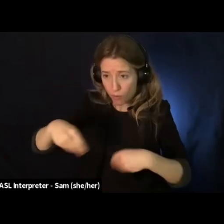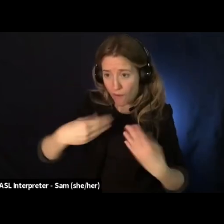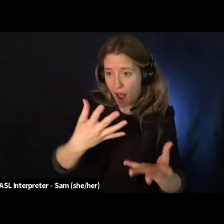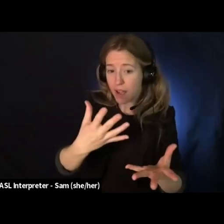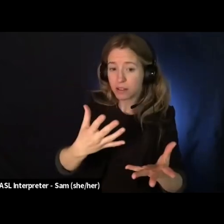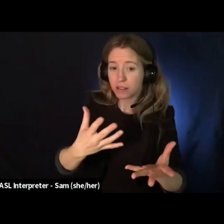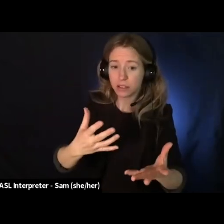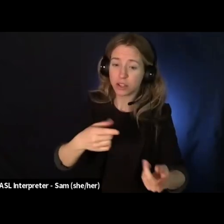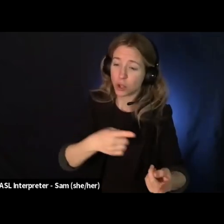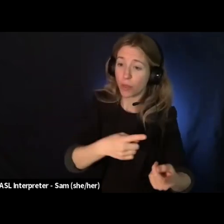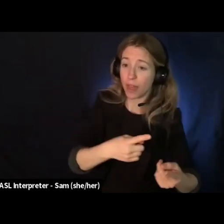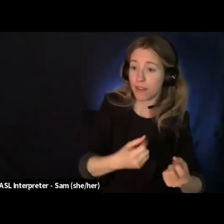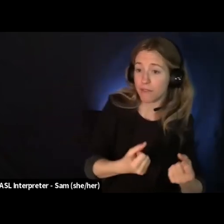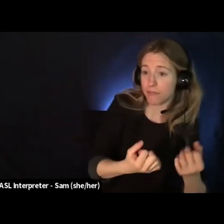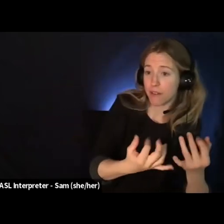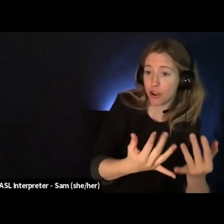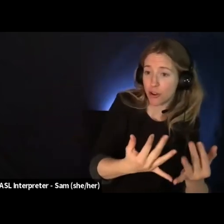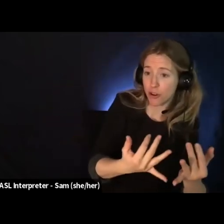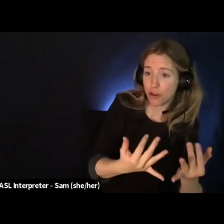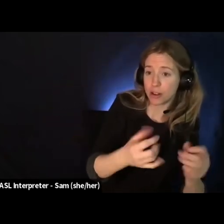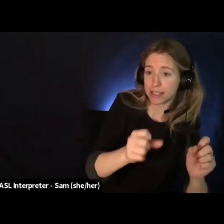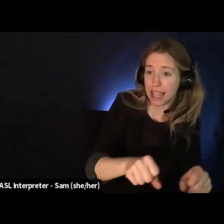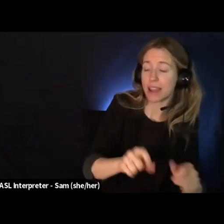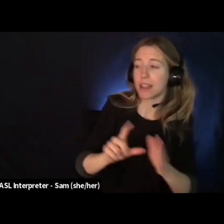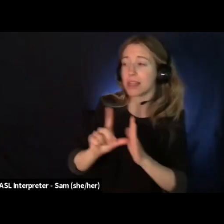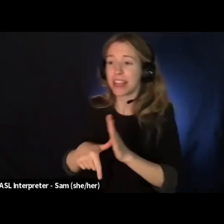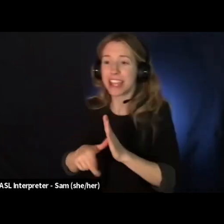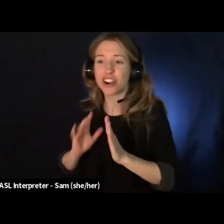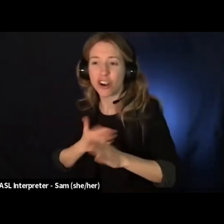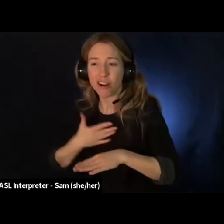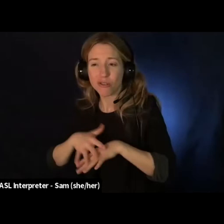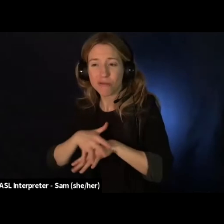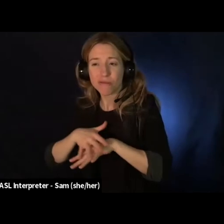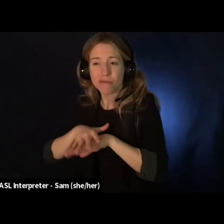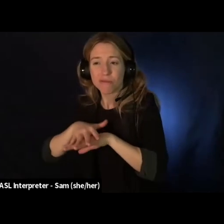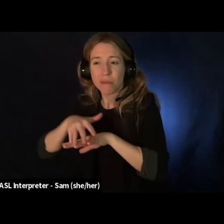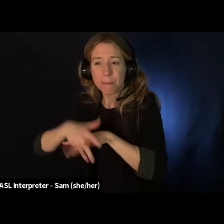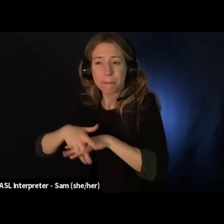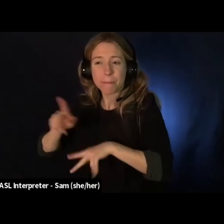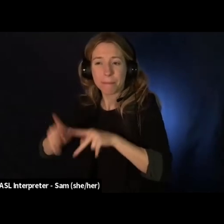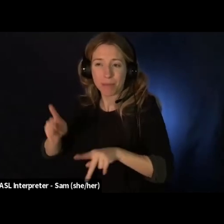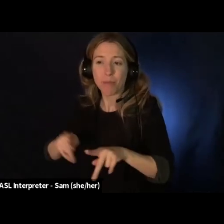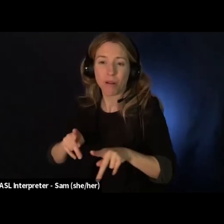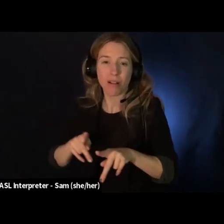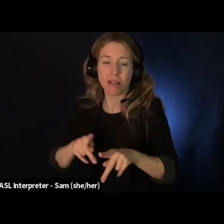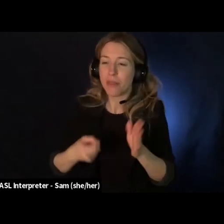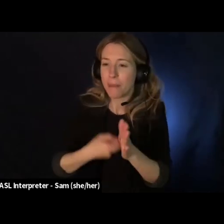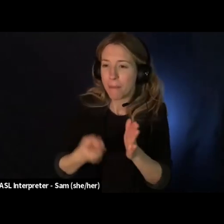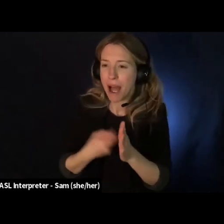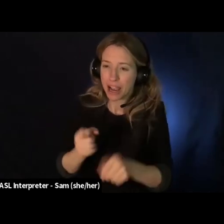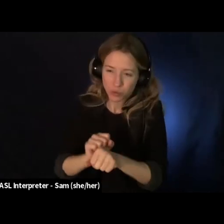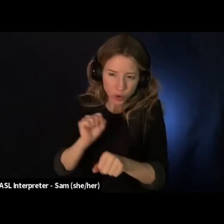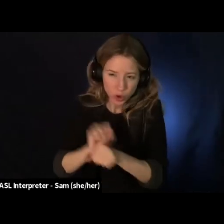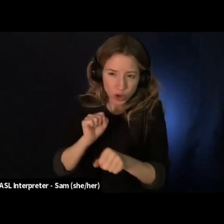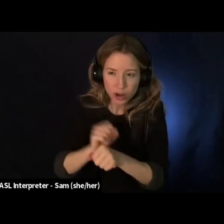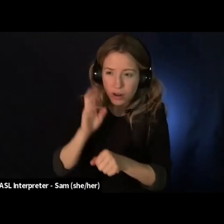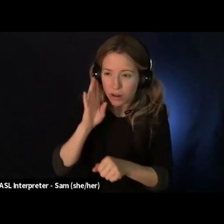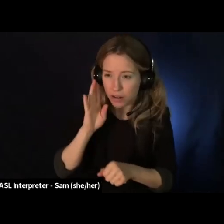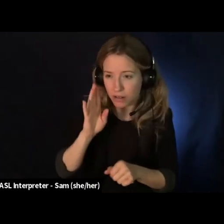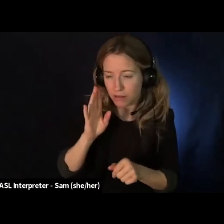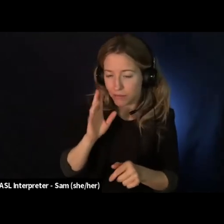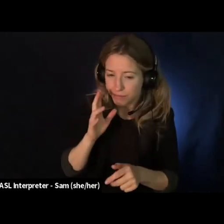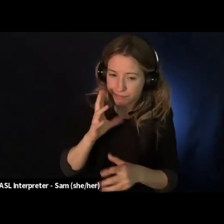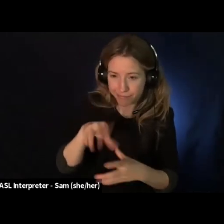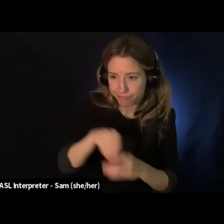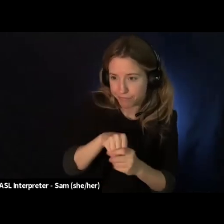Eventually, our people did work those mines. But the importance of those mines and the importance of these people who had,